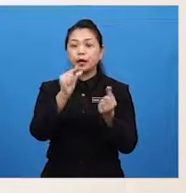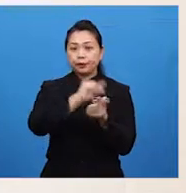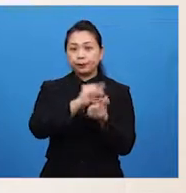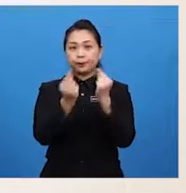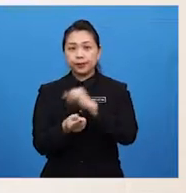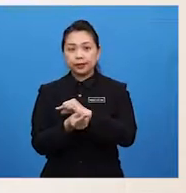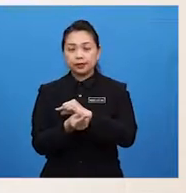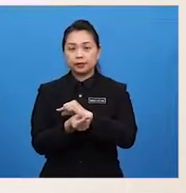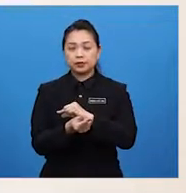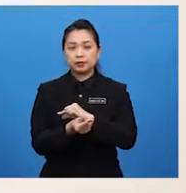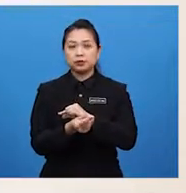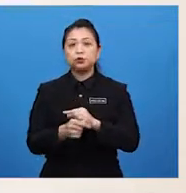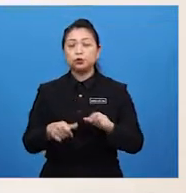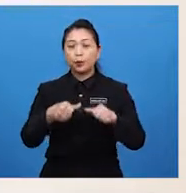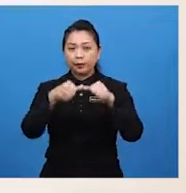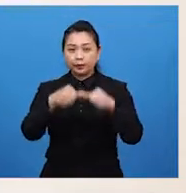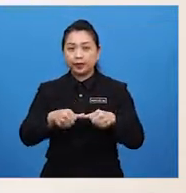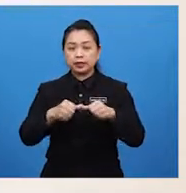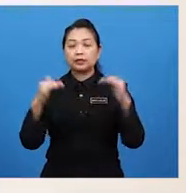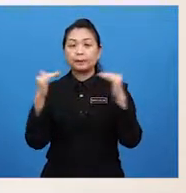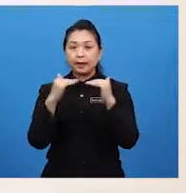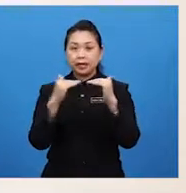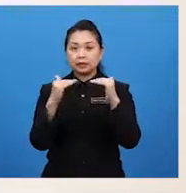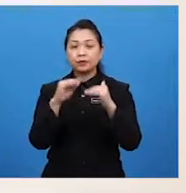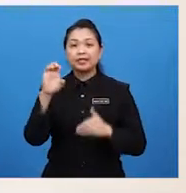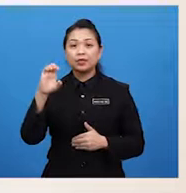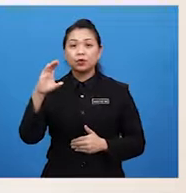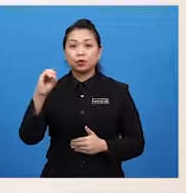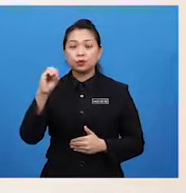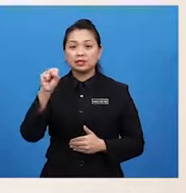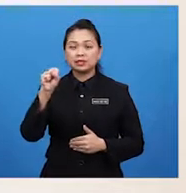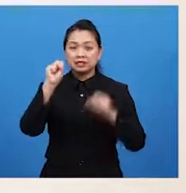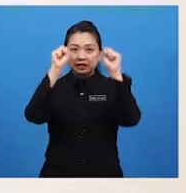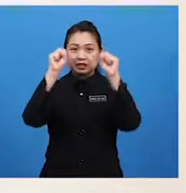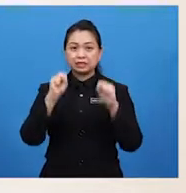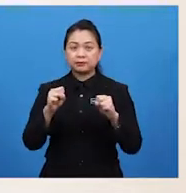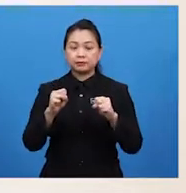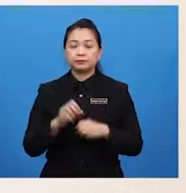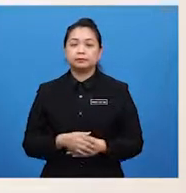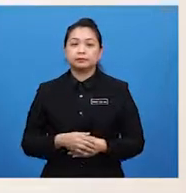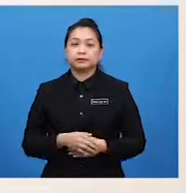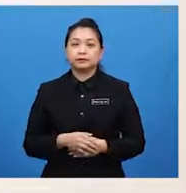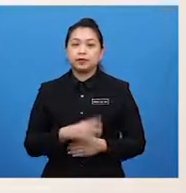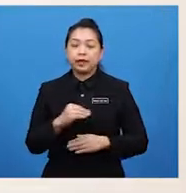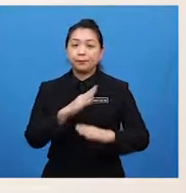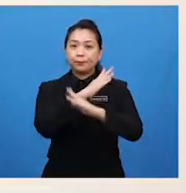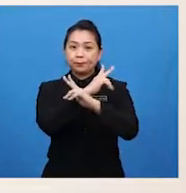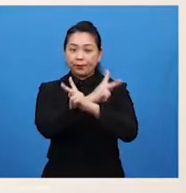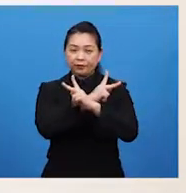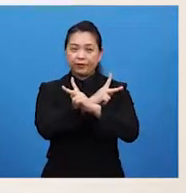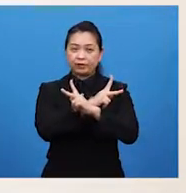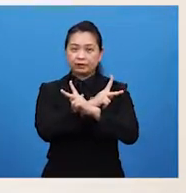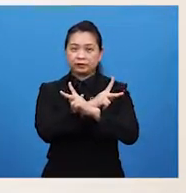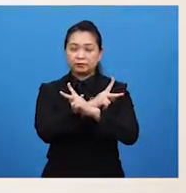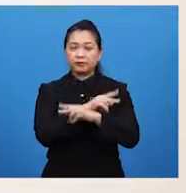in order to maintain the balance of the ecosystem and prevent landslides, flash floods,